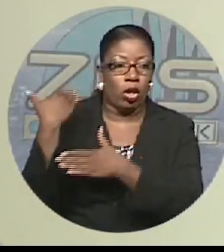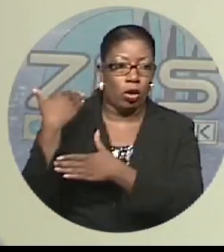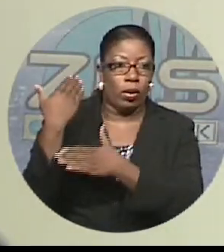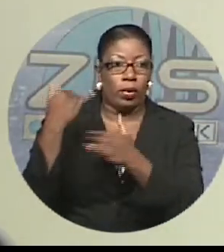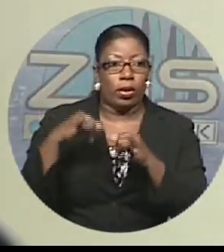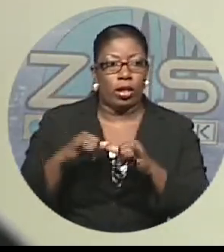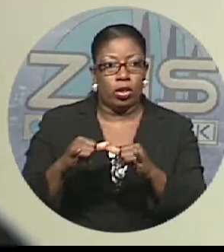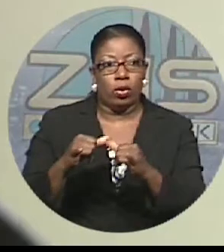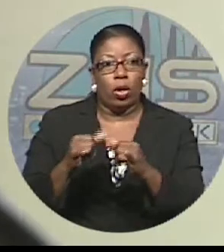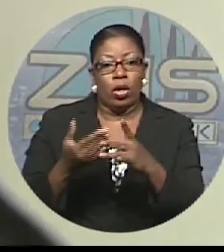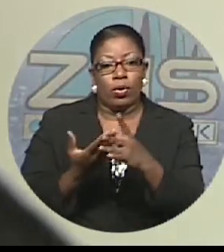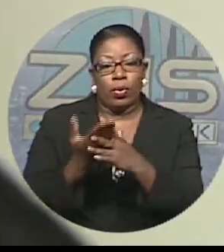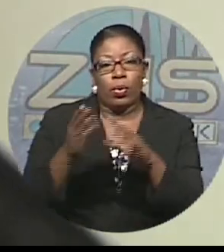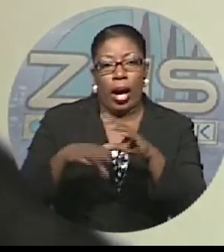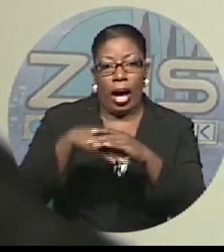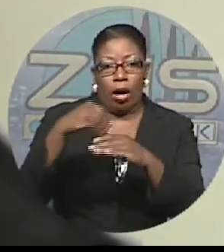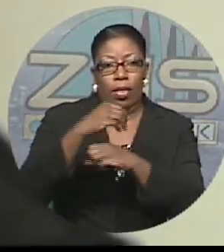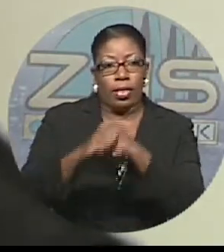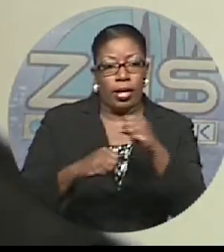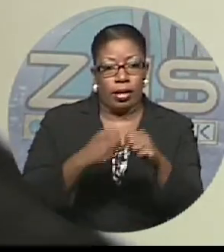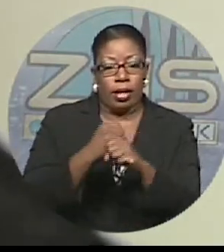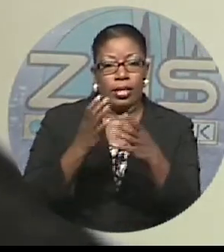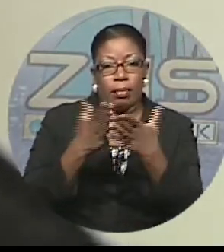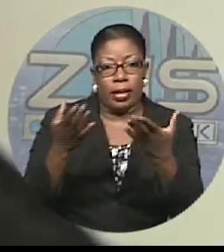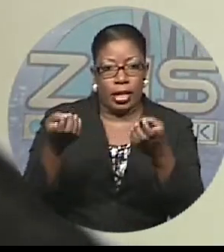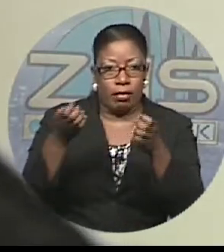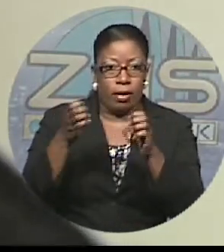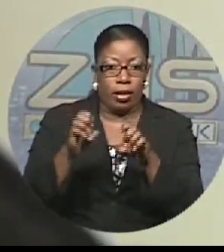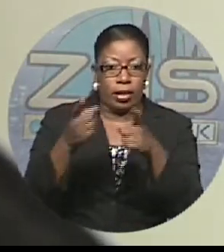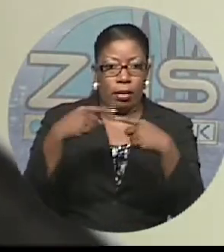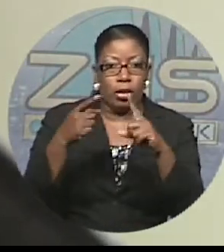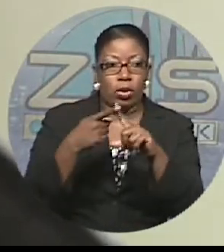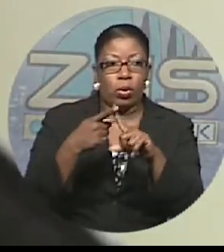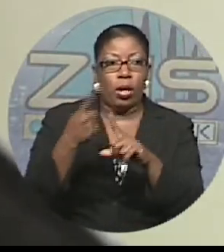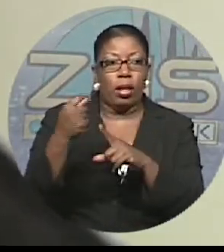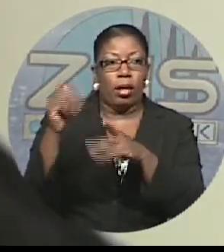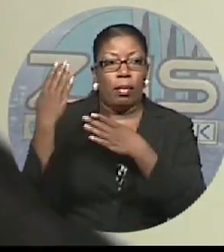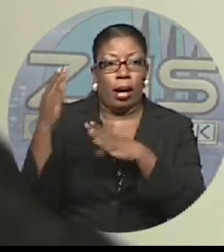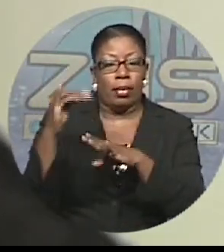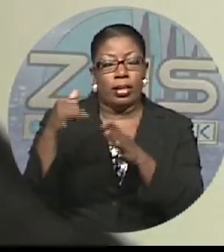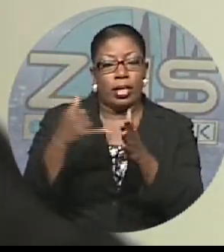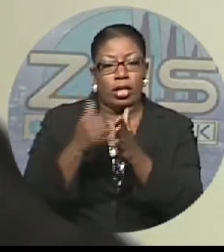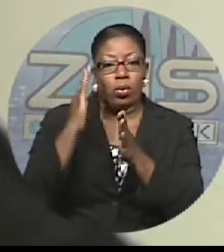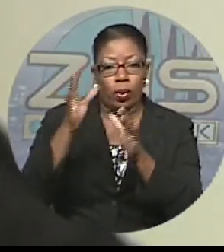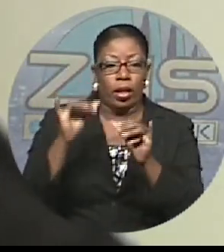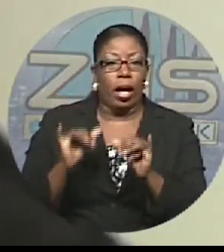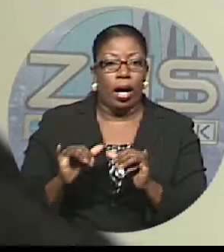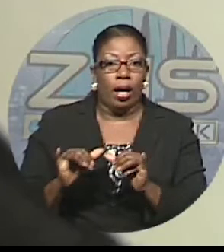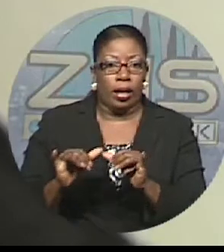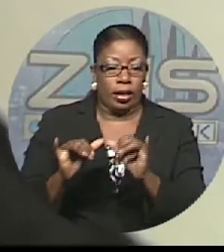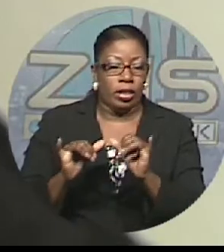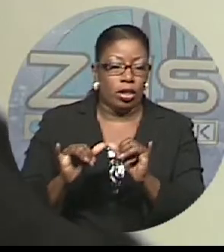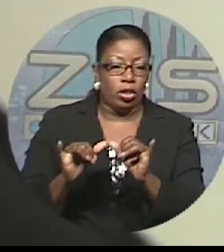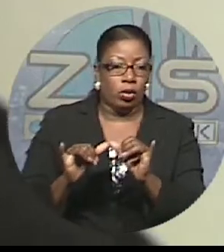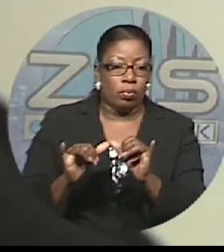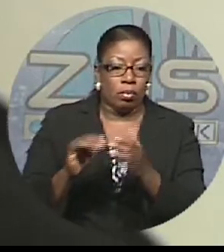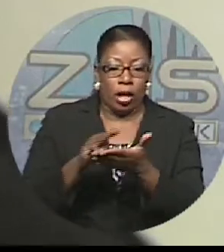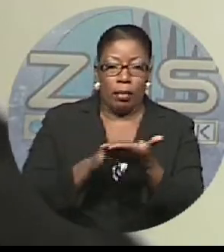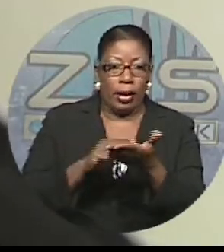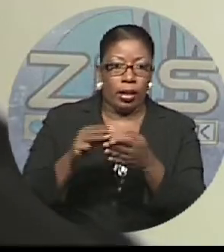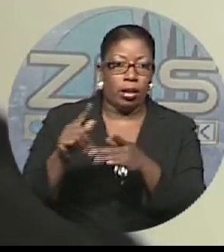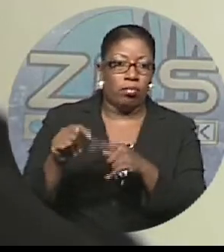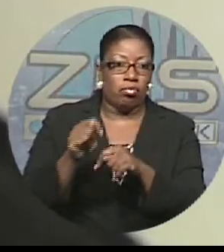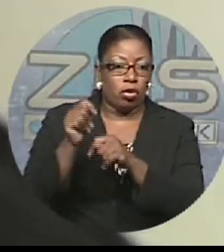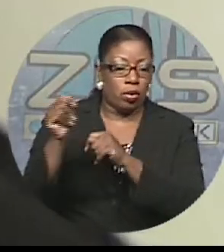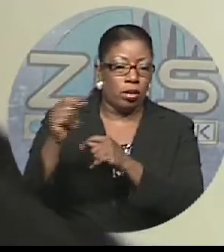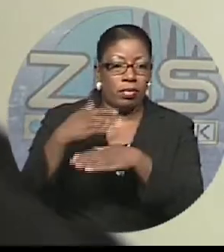throughout the rest of the year. Some very big events coming to the Bahamas, and it's going to continue. Medical tourism, in fact, in the